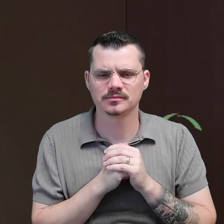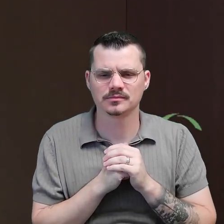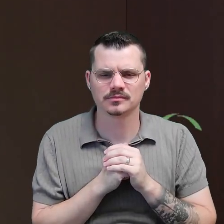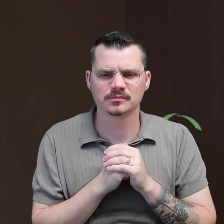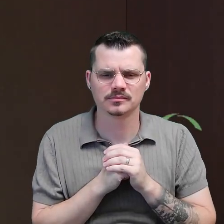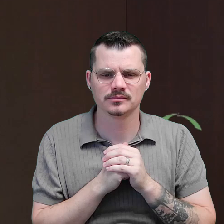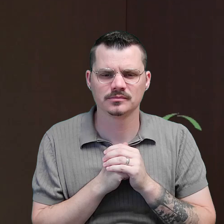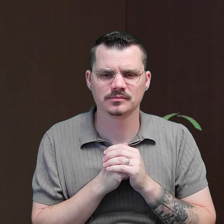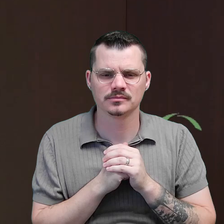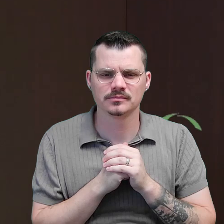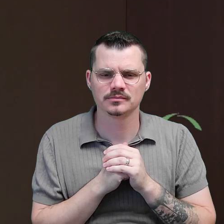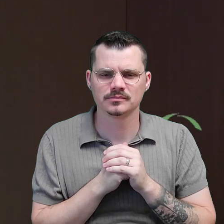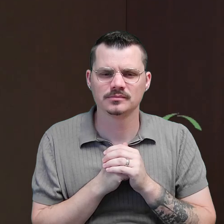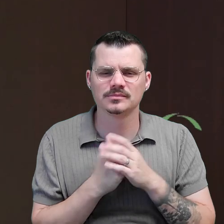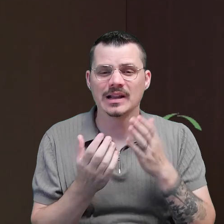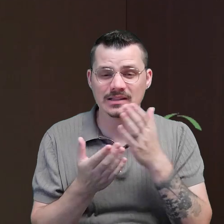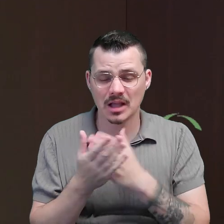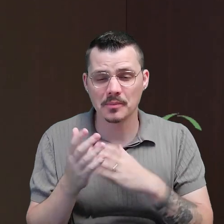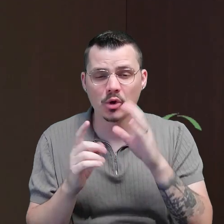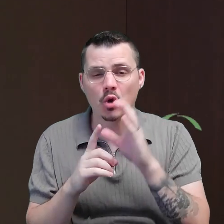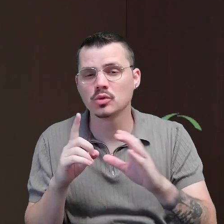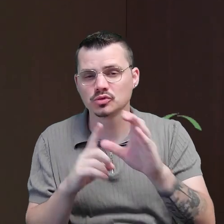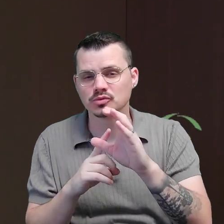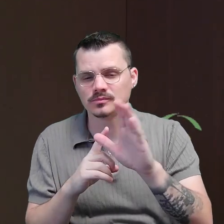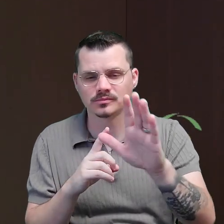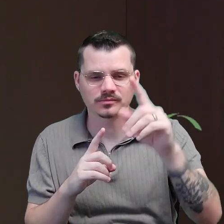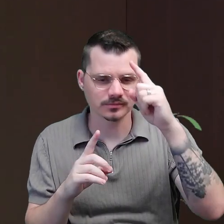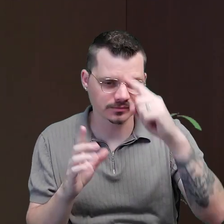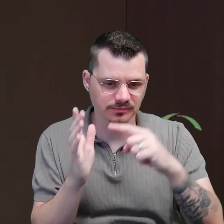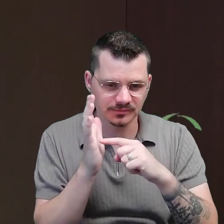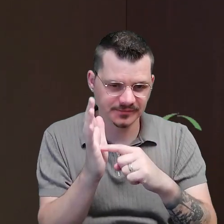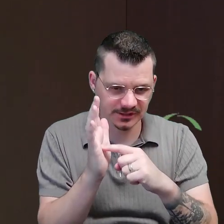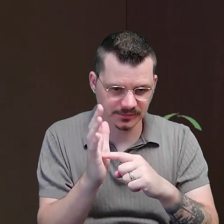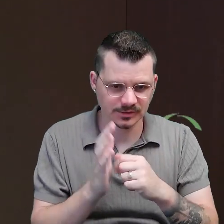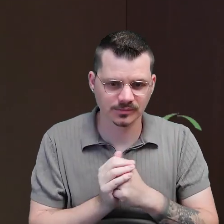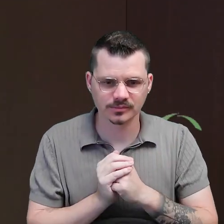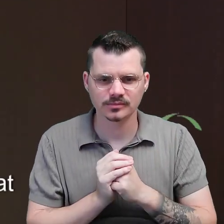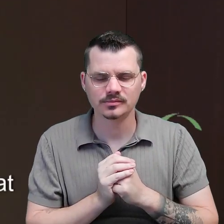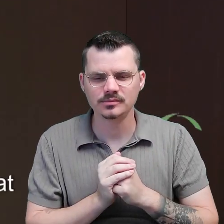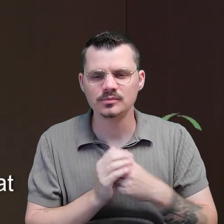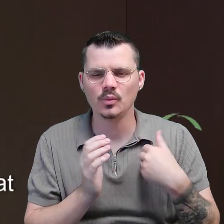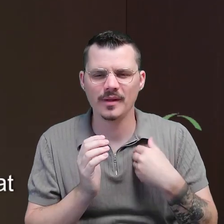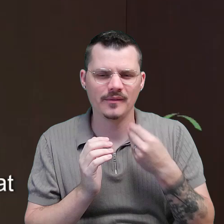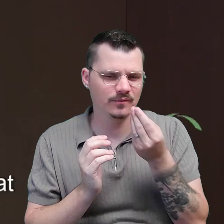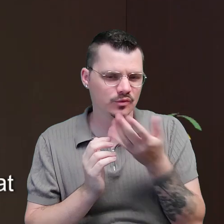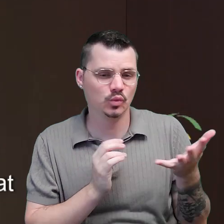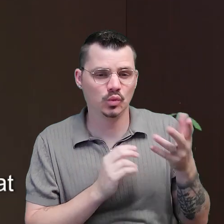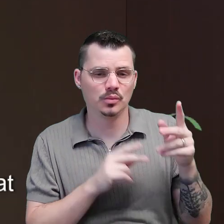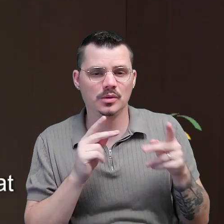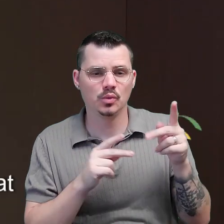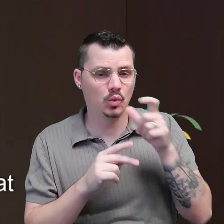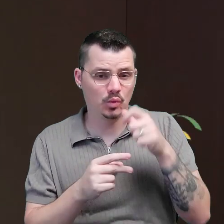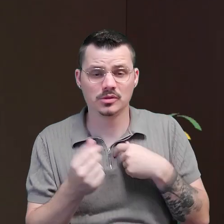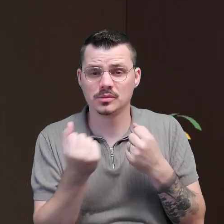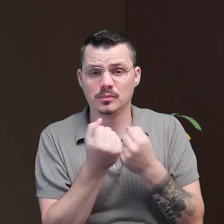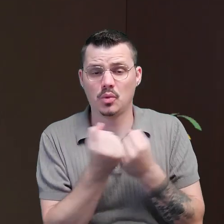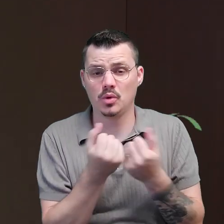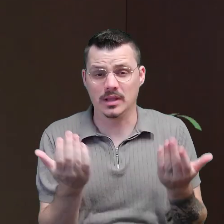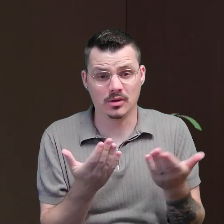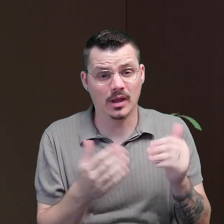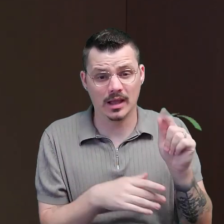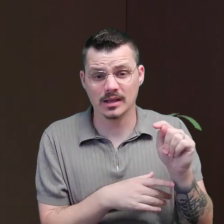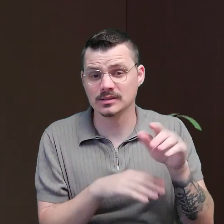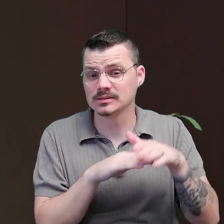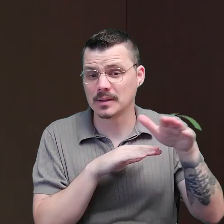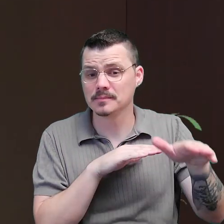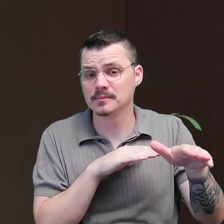And this is in certain cultures, for example, and we have a couple of people that we support here